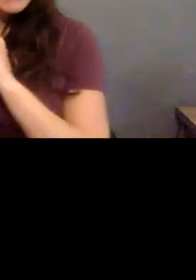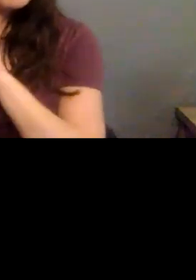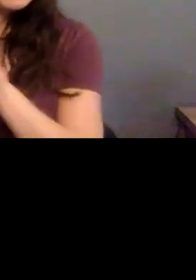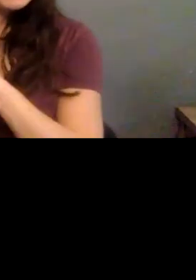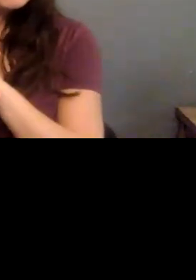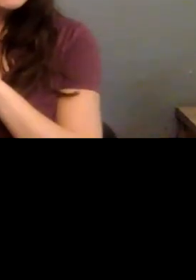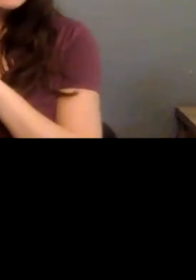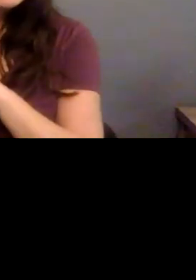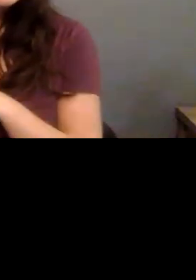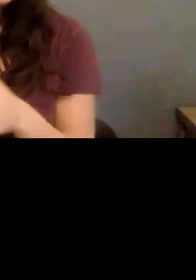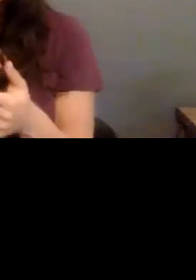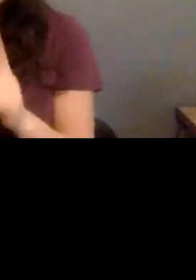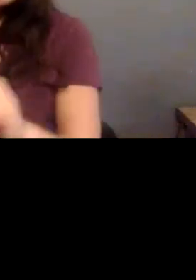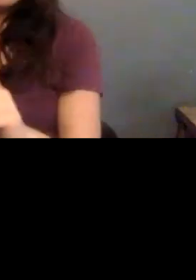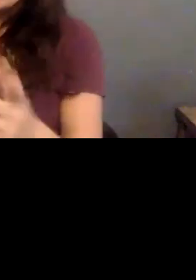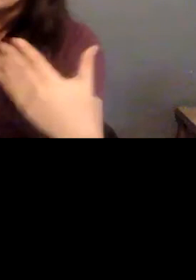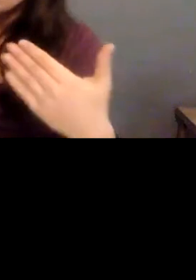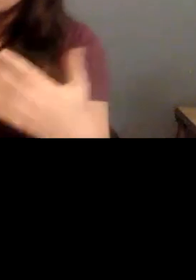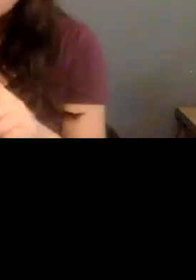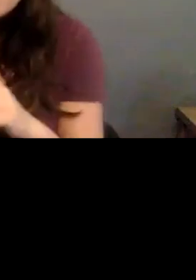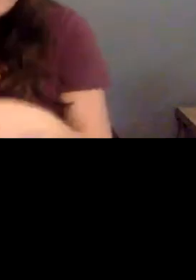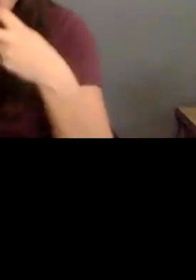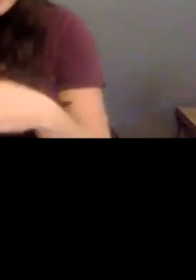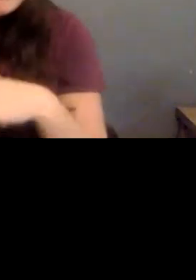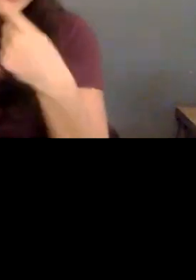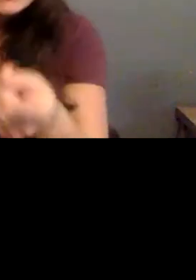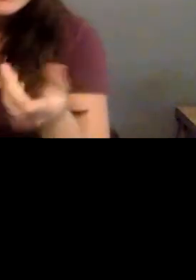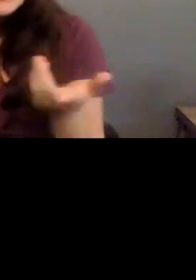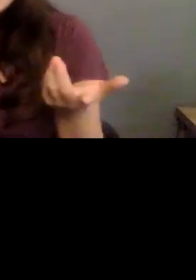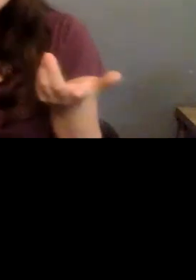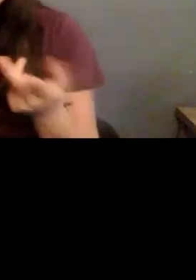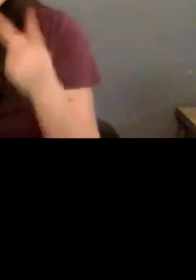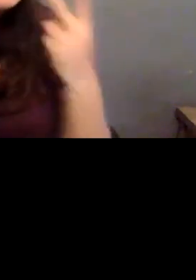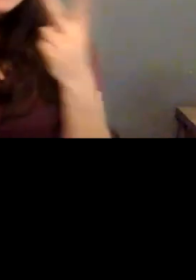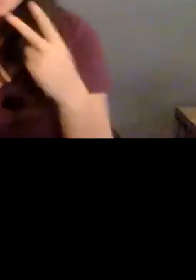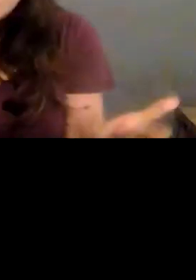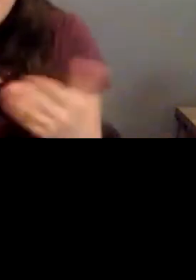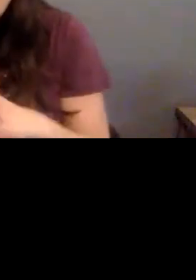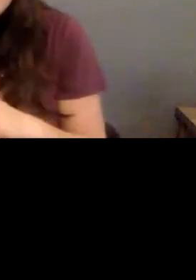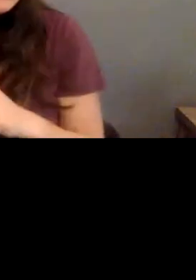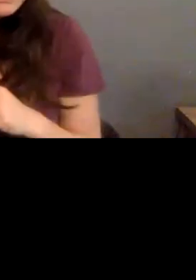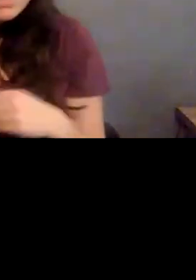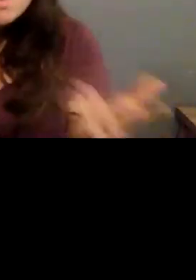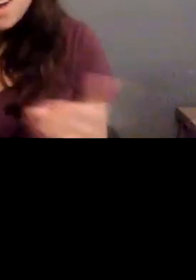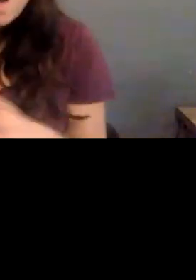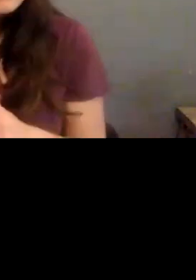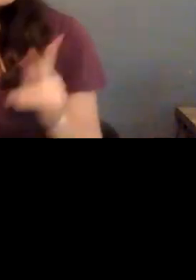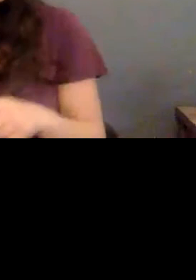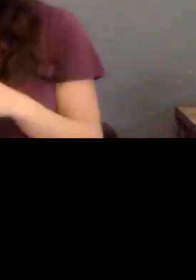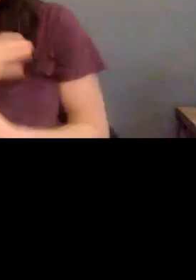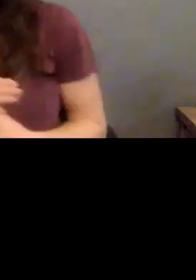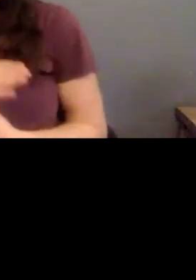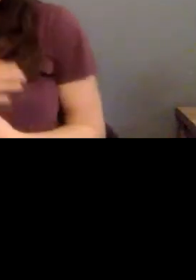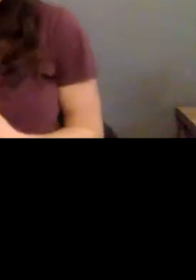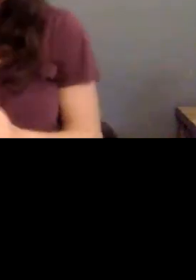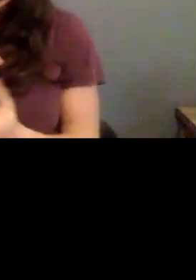people to talk about what problems they've noticed or what they're experiencing. People appreciate that. And when they came,